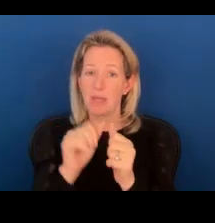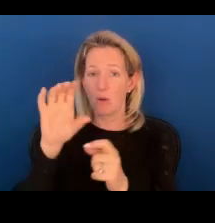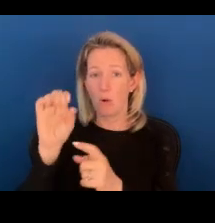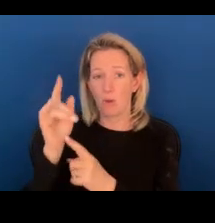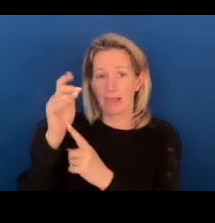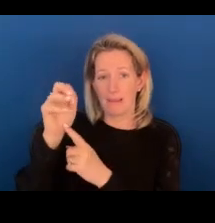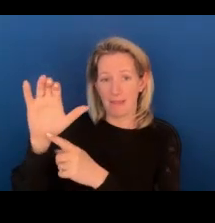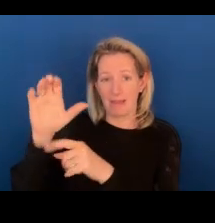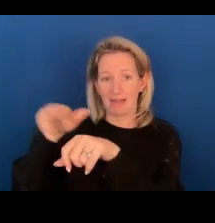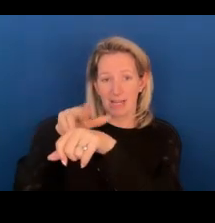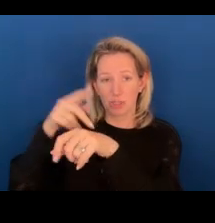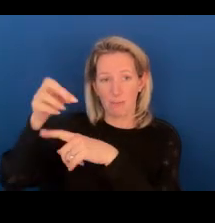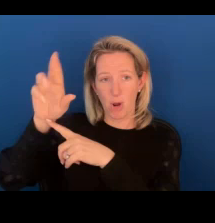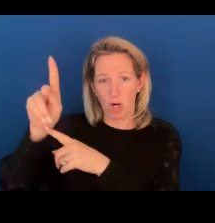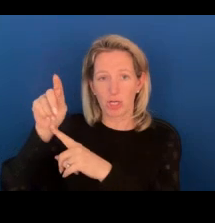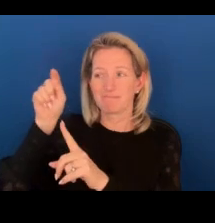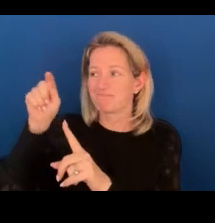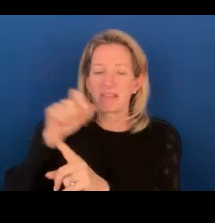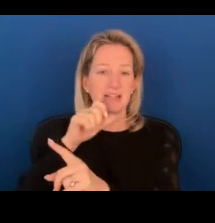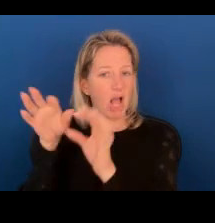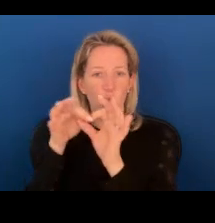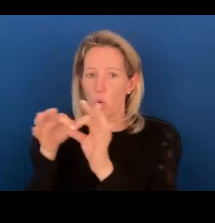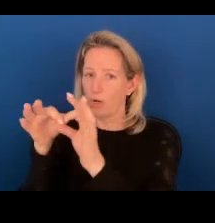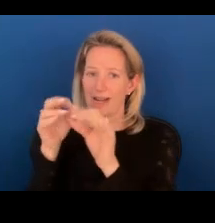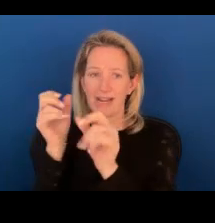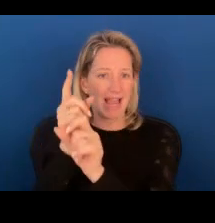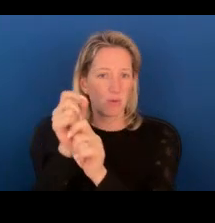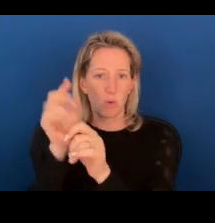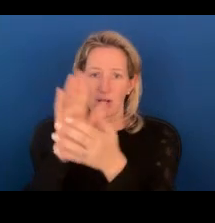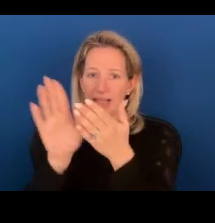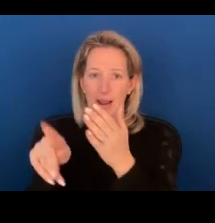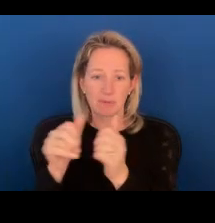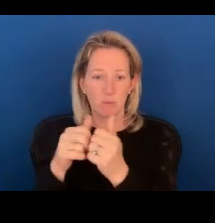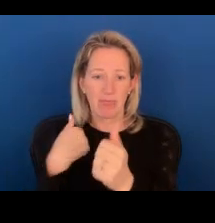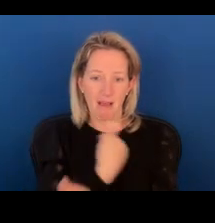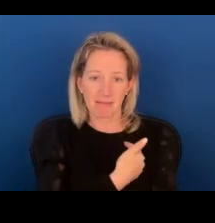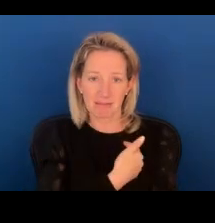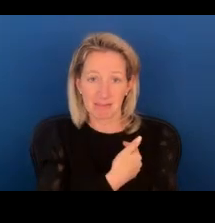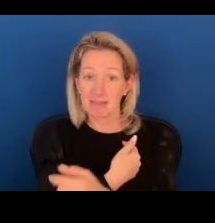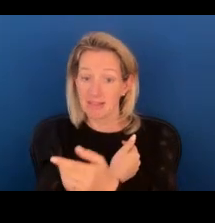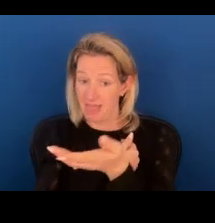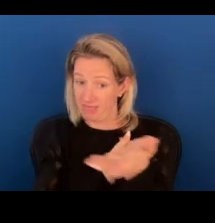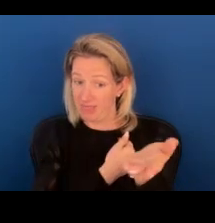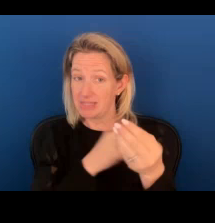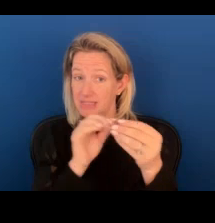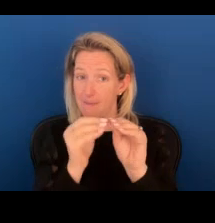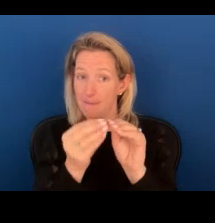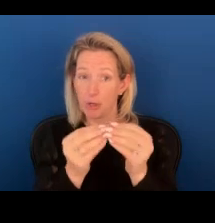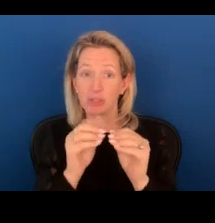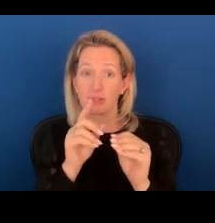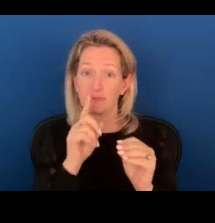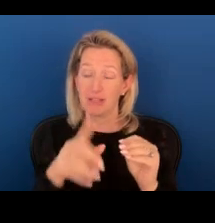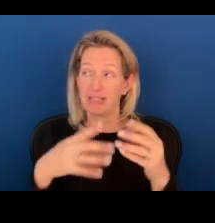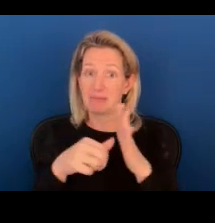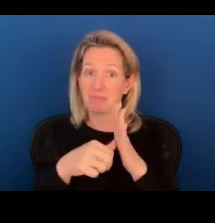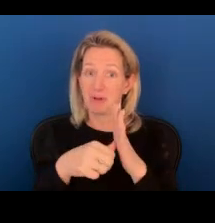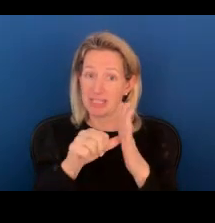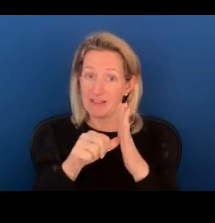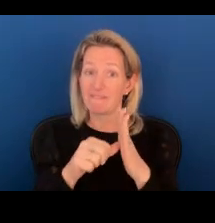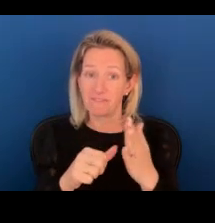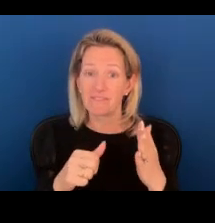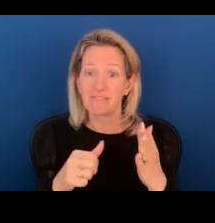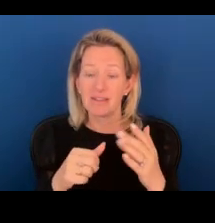no longer coordinating the annual cleanups with us. So these numbers are really impressive. They're on par with our normal cleanup numbers,